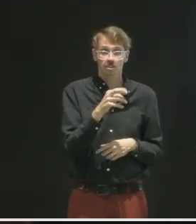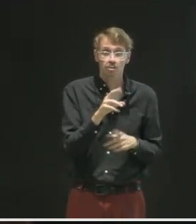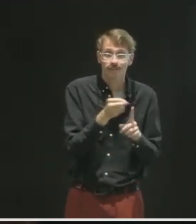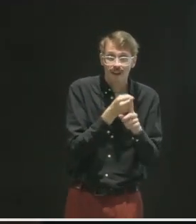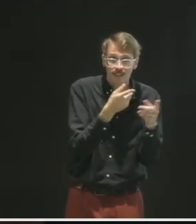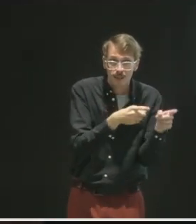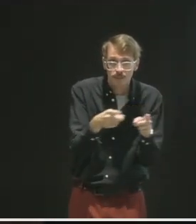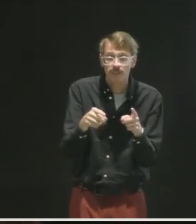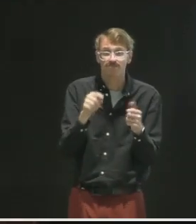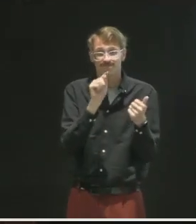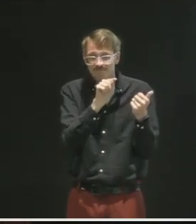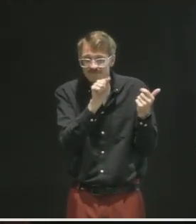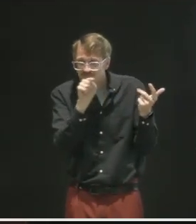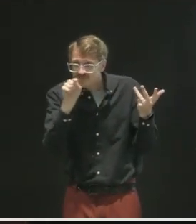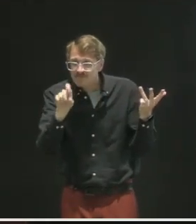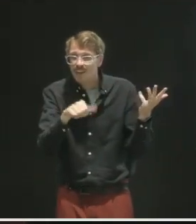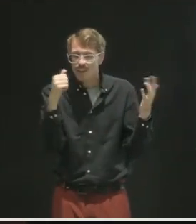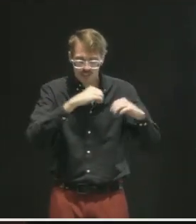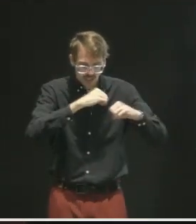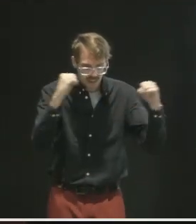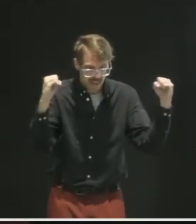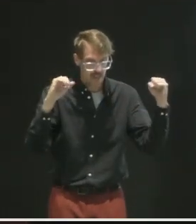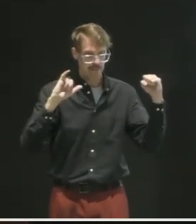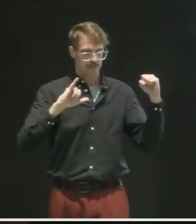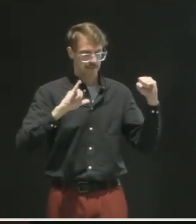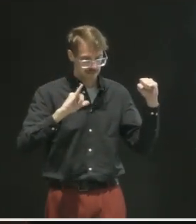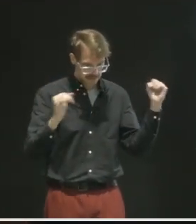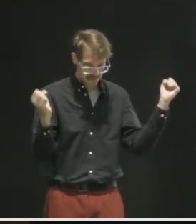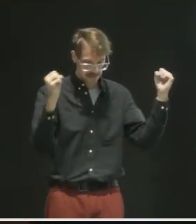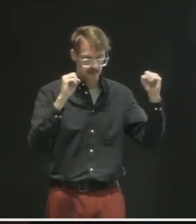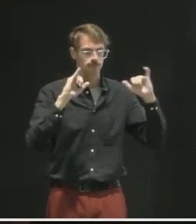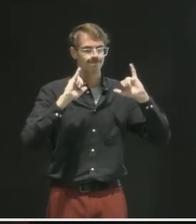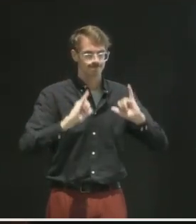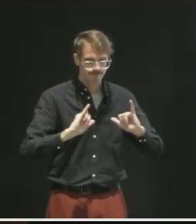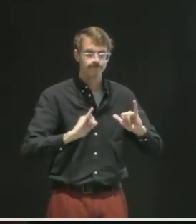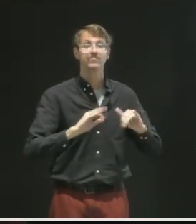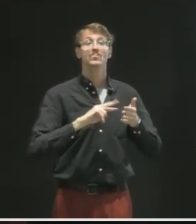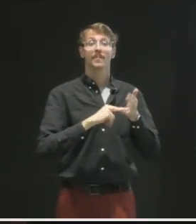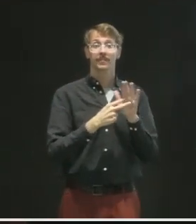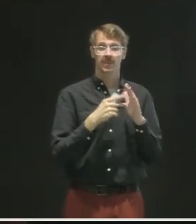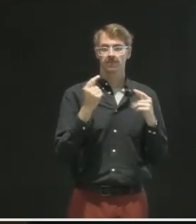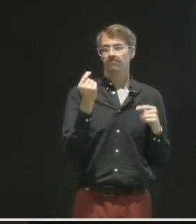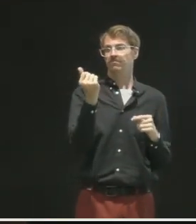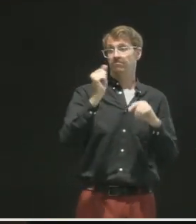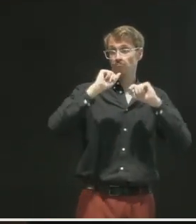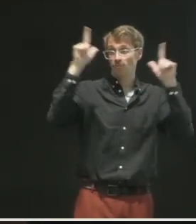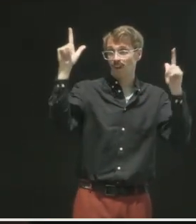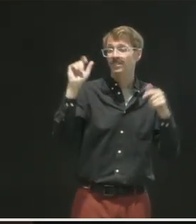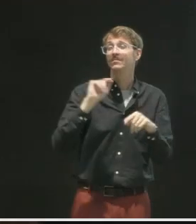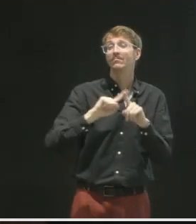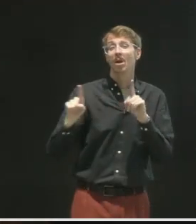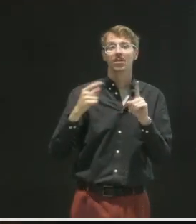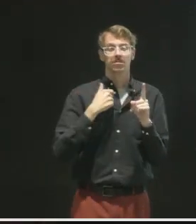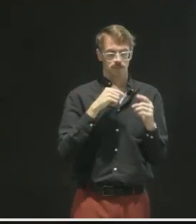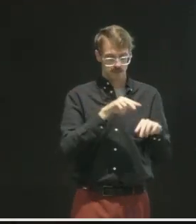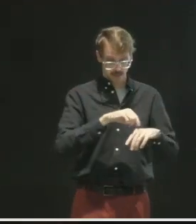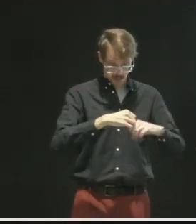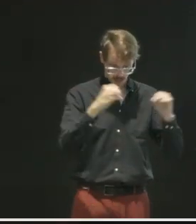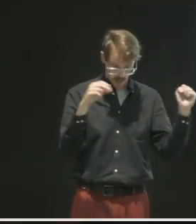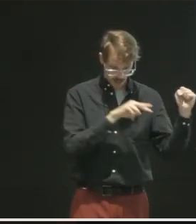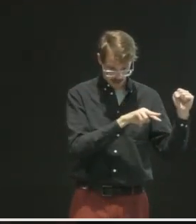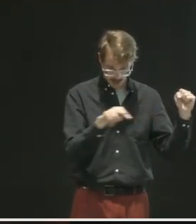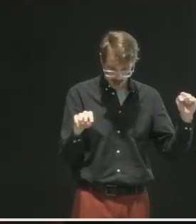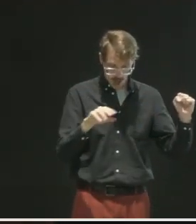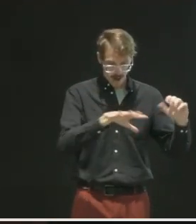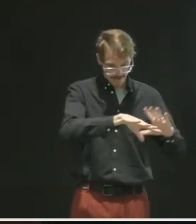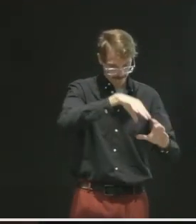happen. So yeah, we are surprised with that, but we are learning from that we have